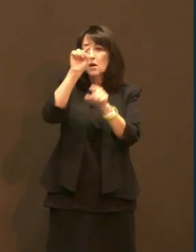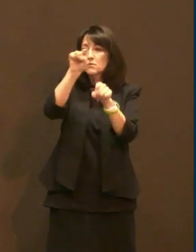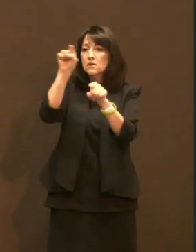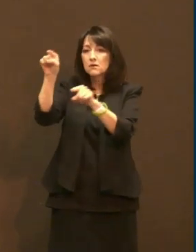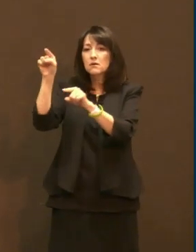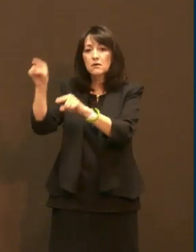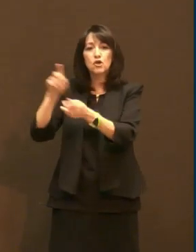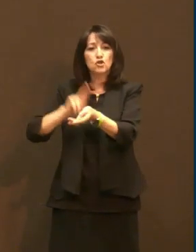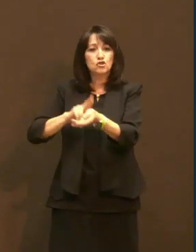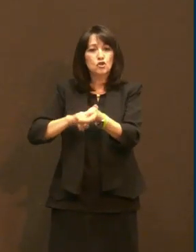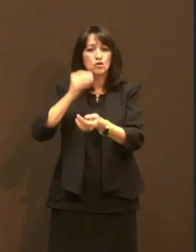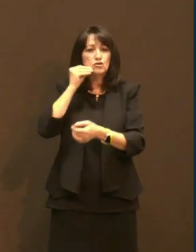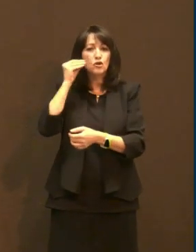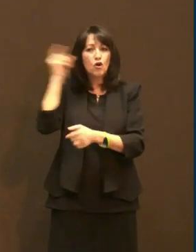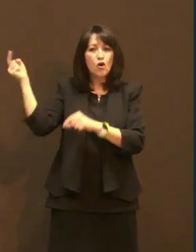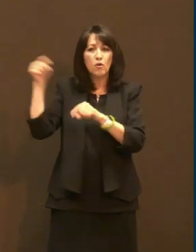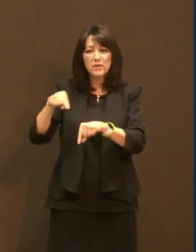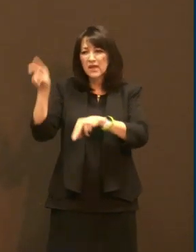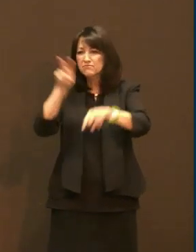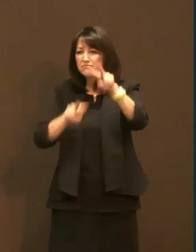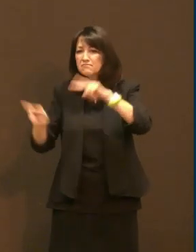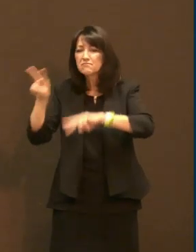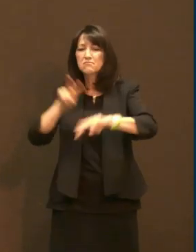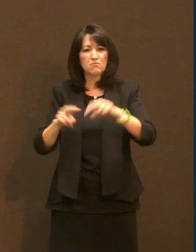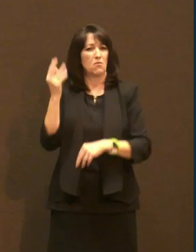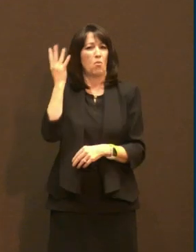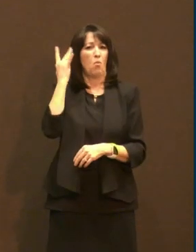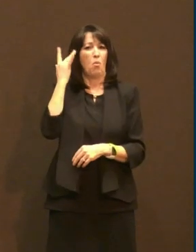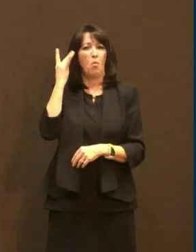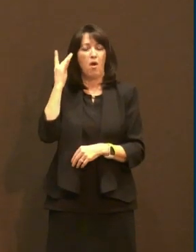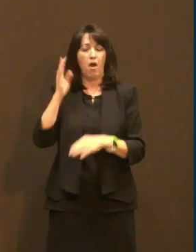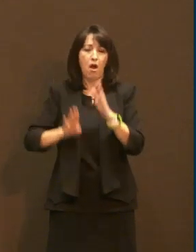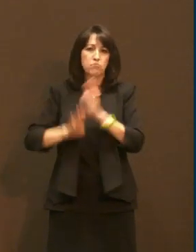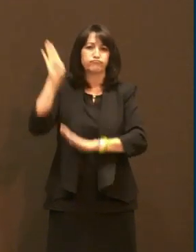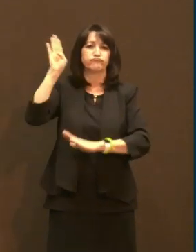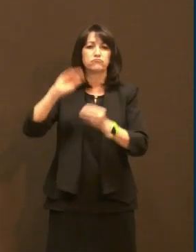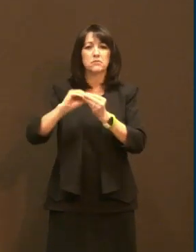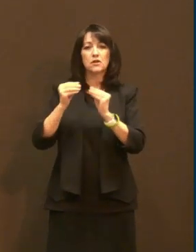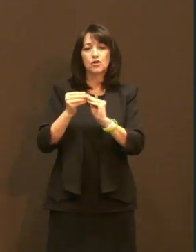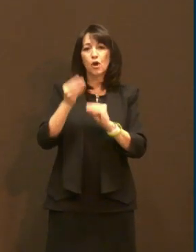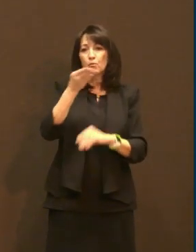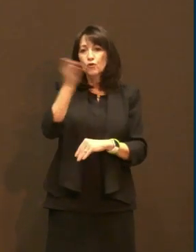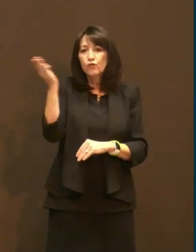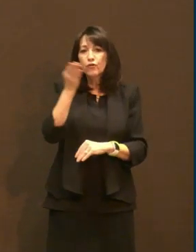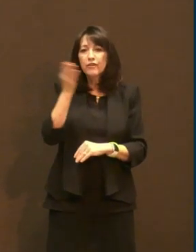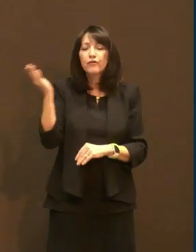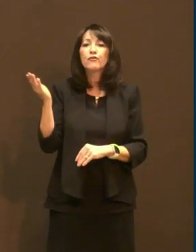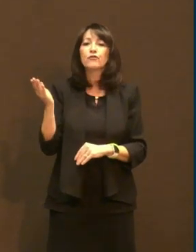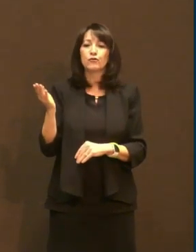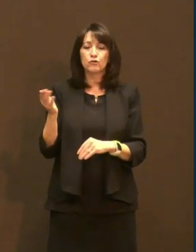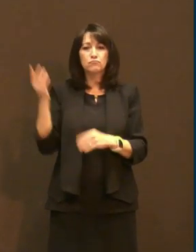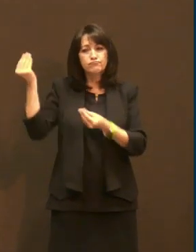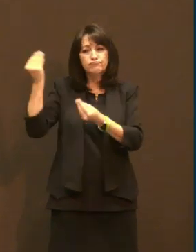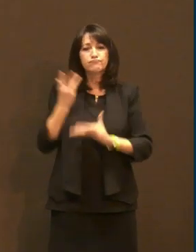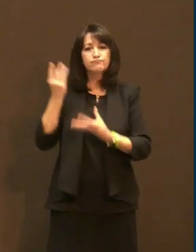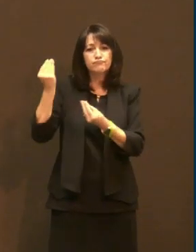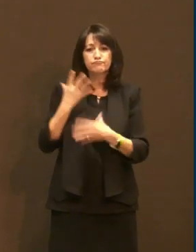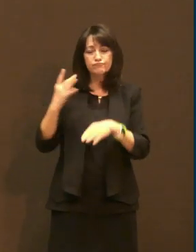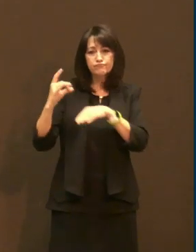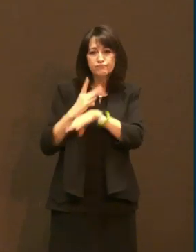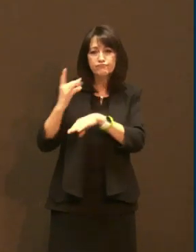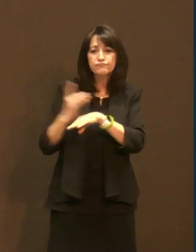testing protocol for community testing in Sussex County and for testing the workers at the poultry plant. They were also on